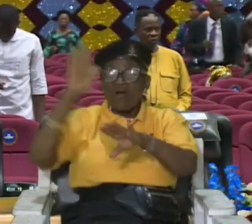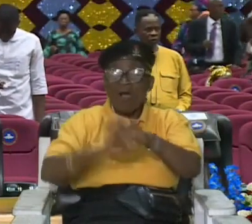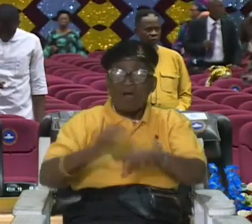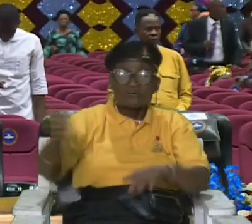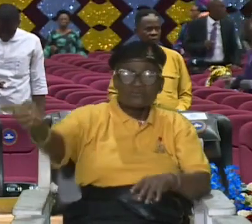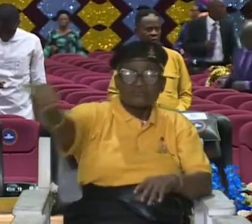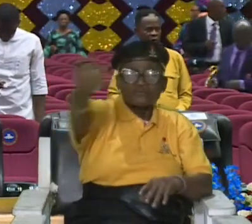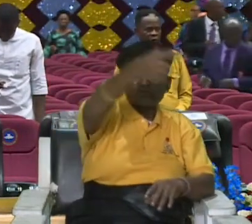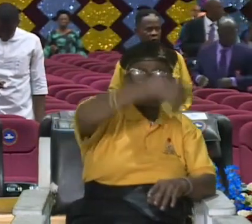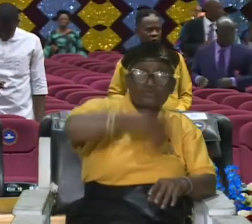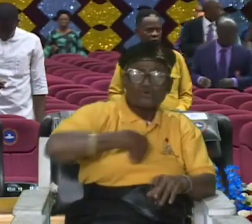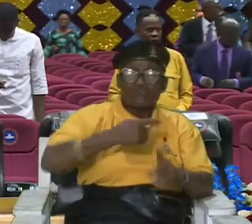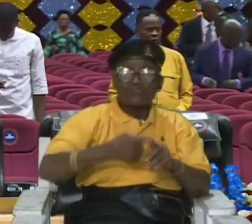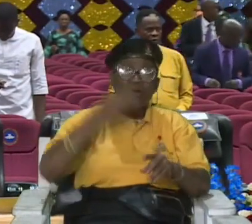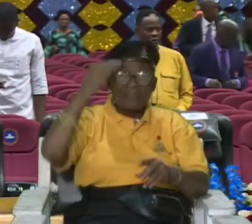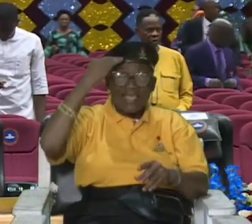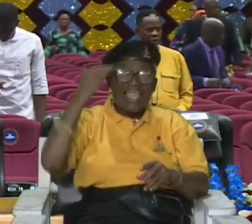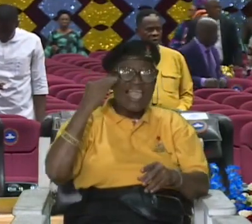from head to toe,